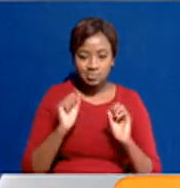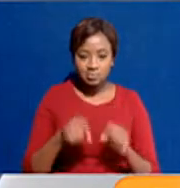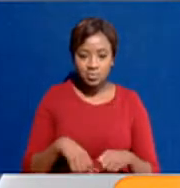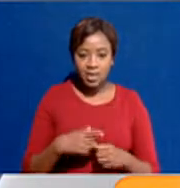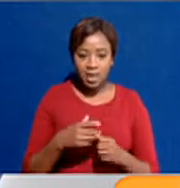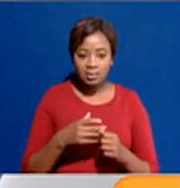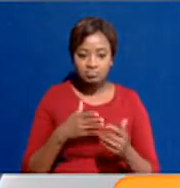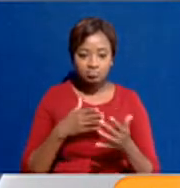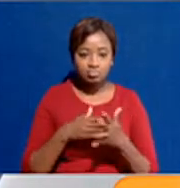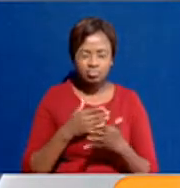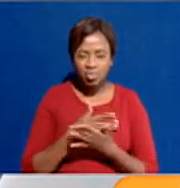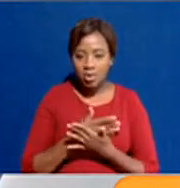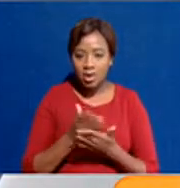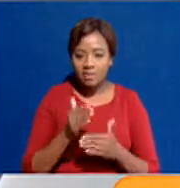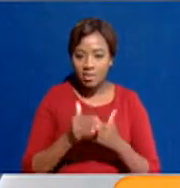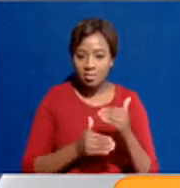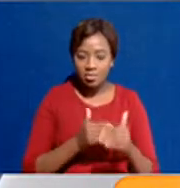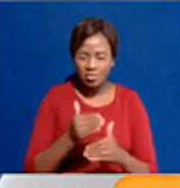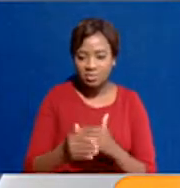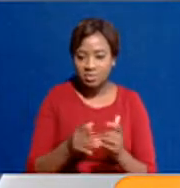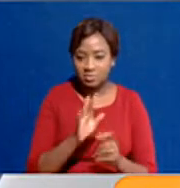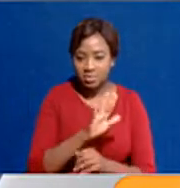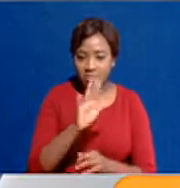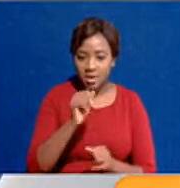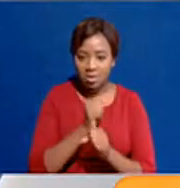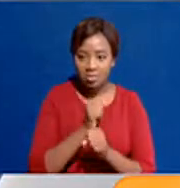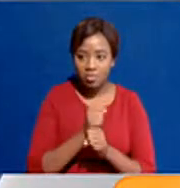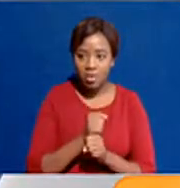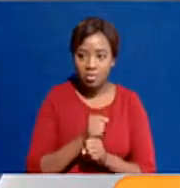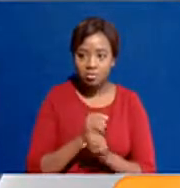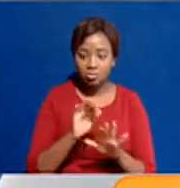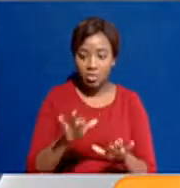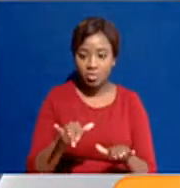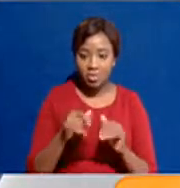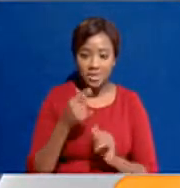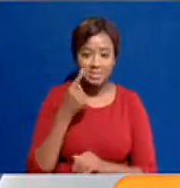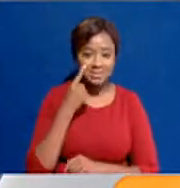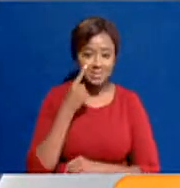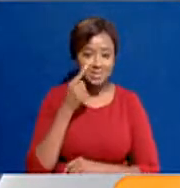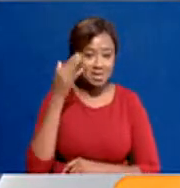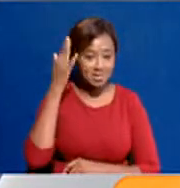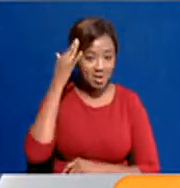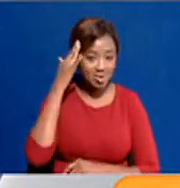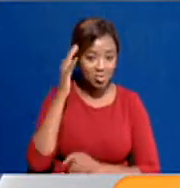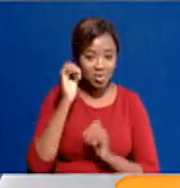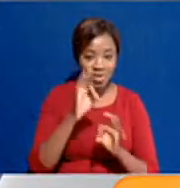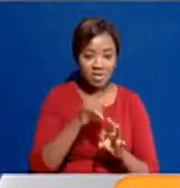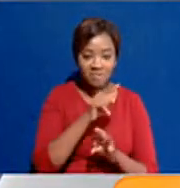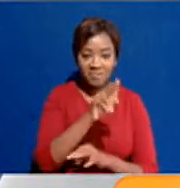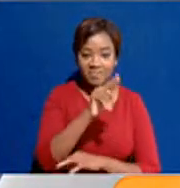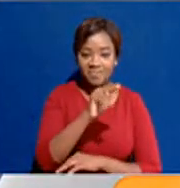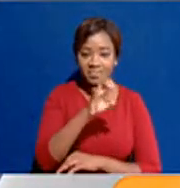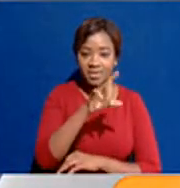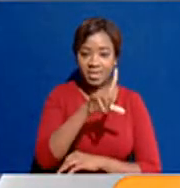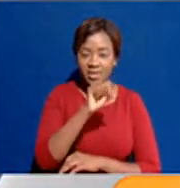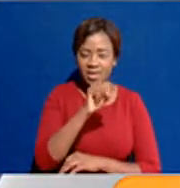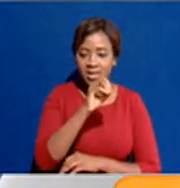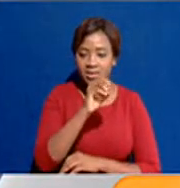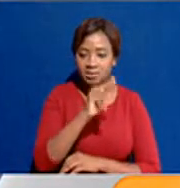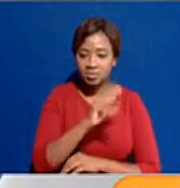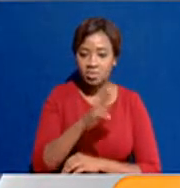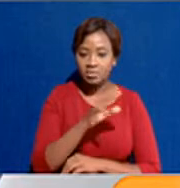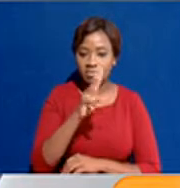whatever processes and whatever work that they're doing. So I would be interested to know if, you know, the Nelson Makanda team, you